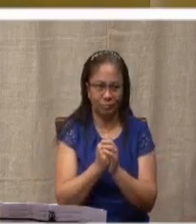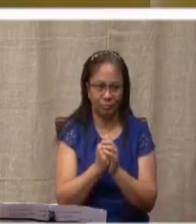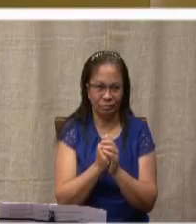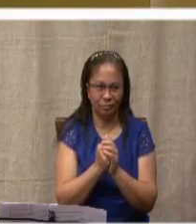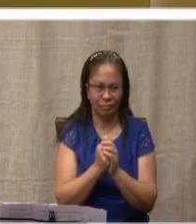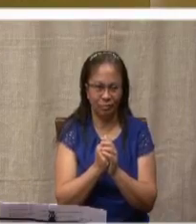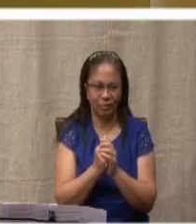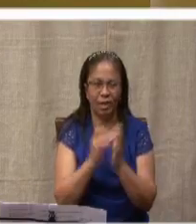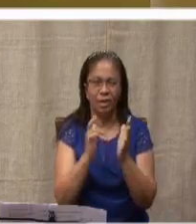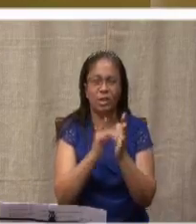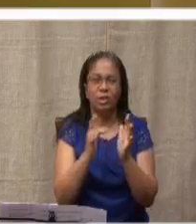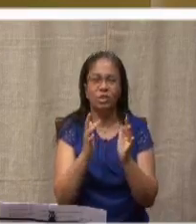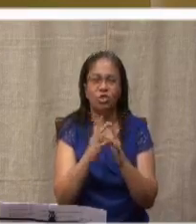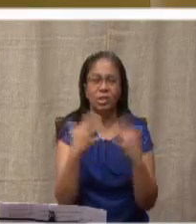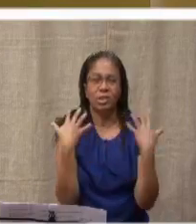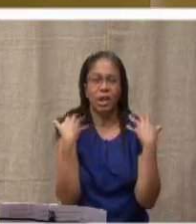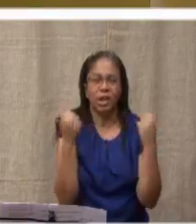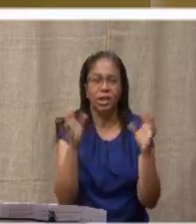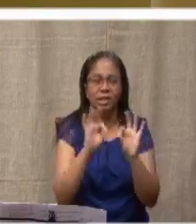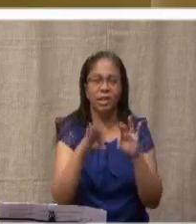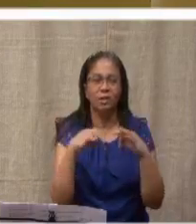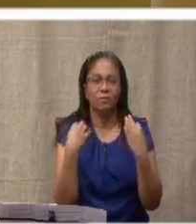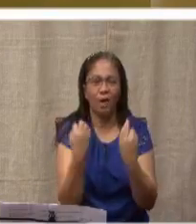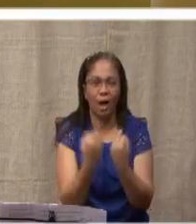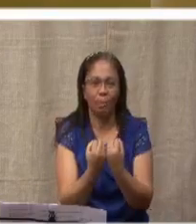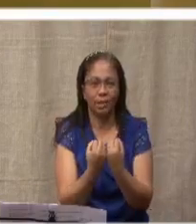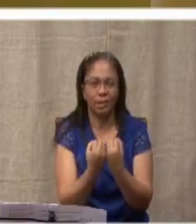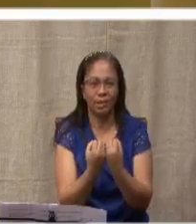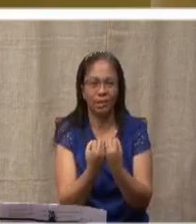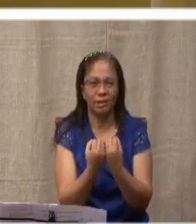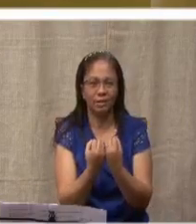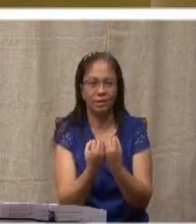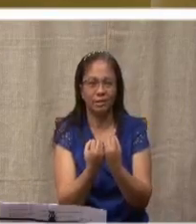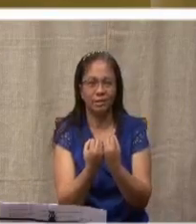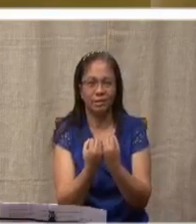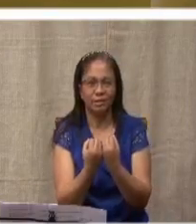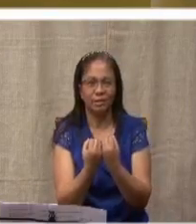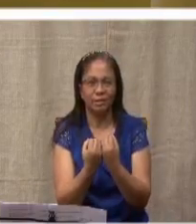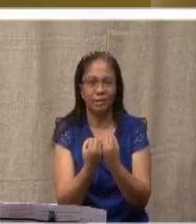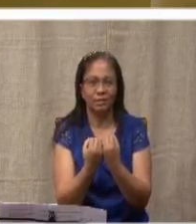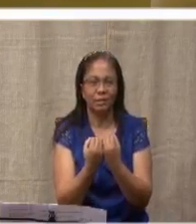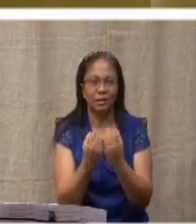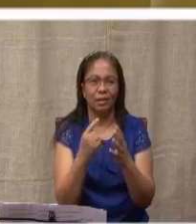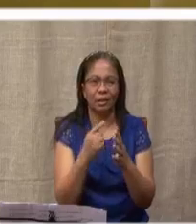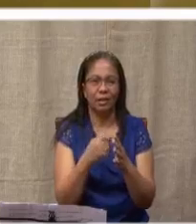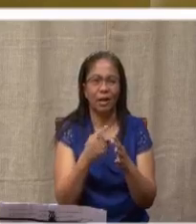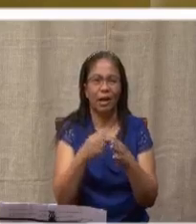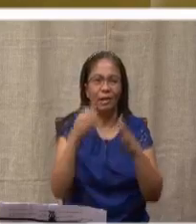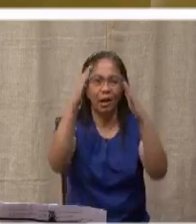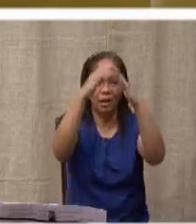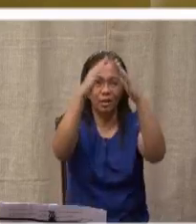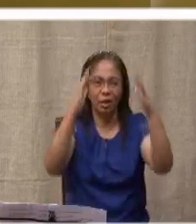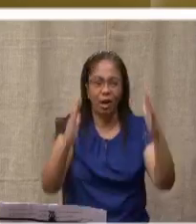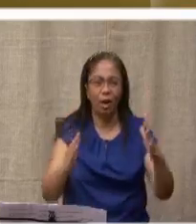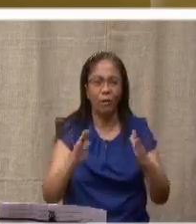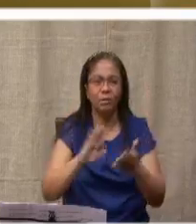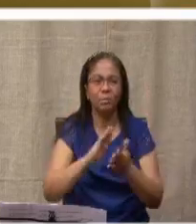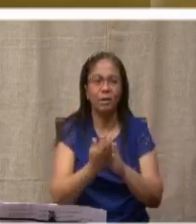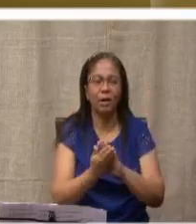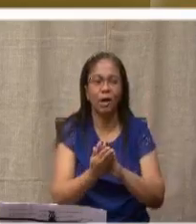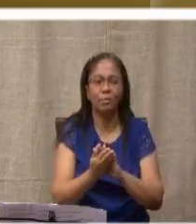he heals the family and the domus the house becomes a space for the healing of the